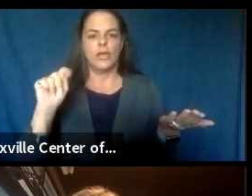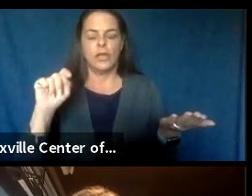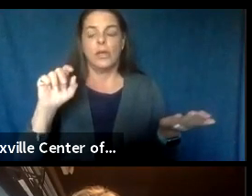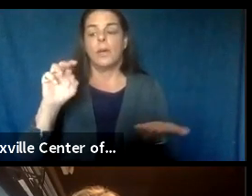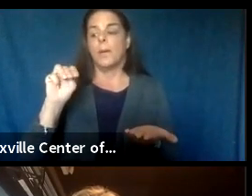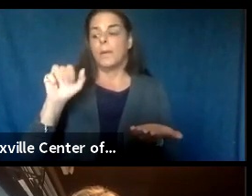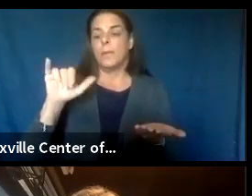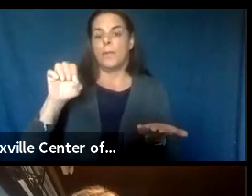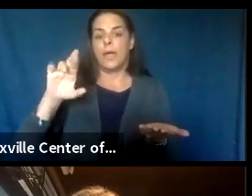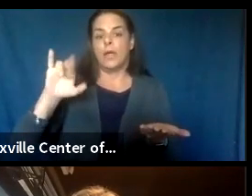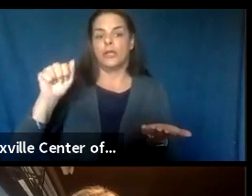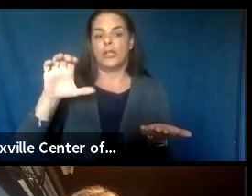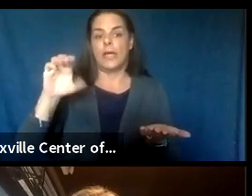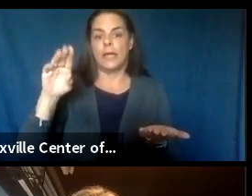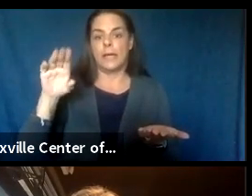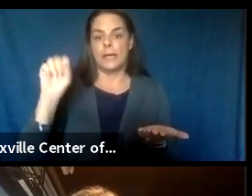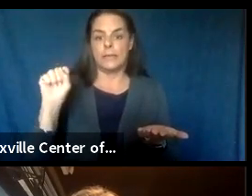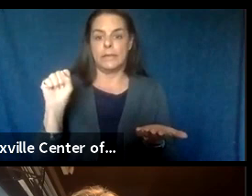Jacobs.